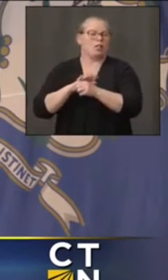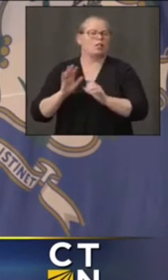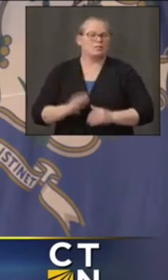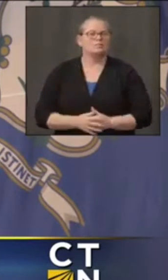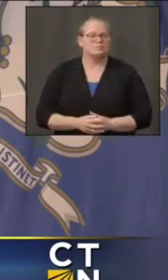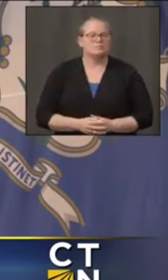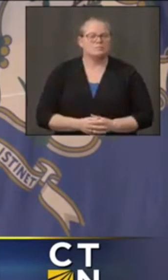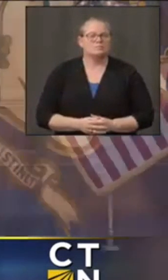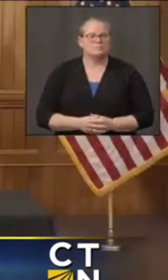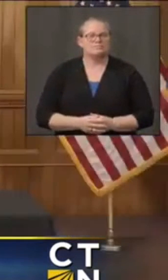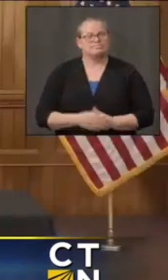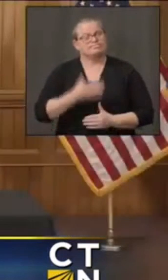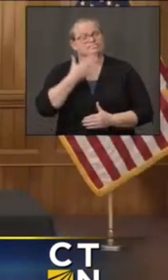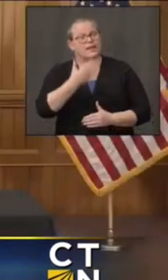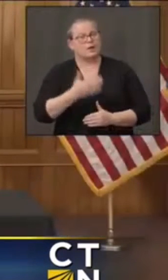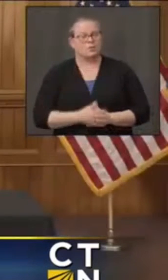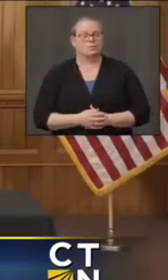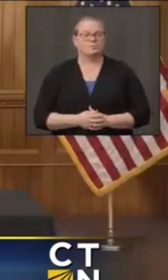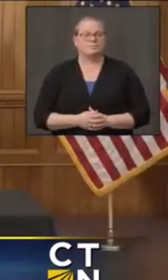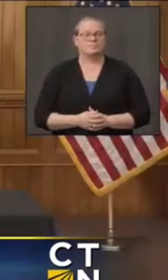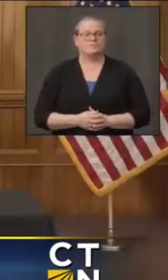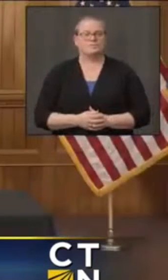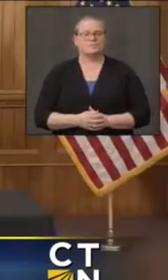Thank you.